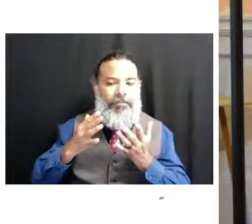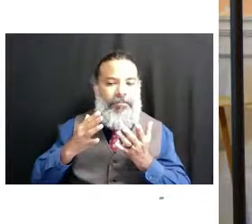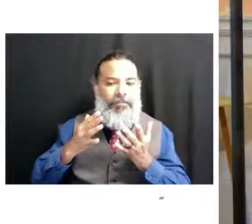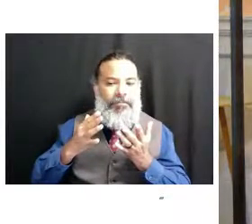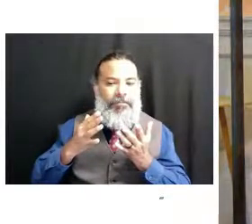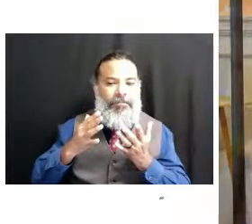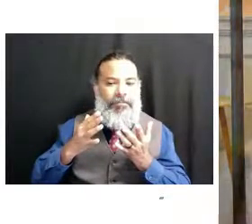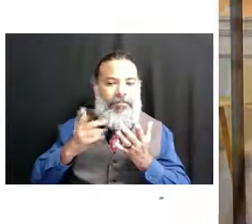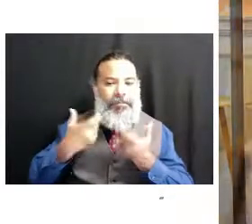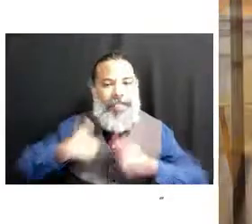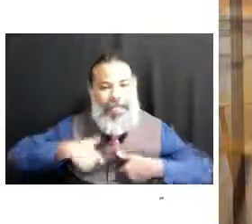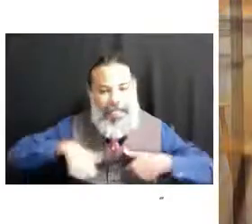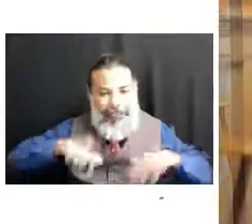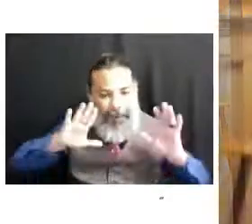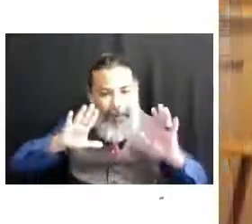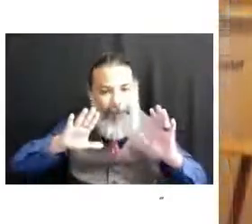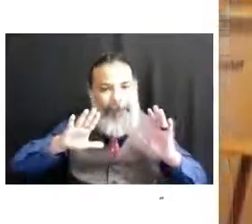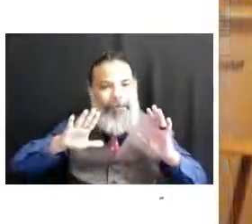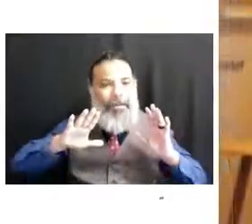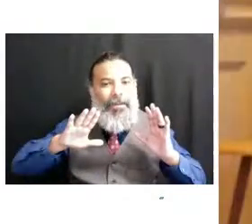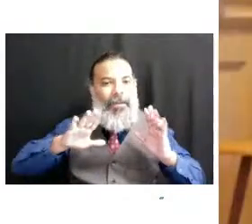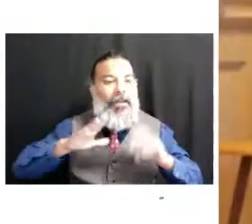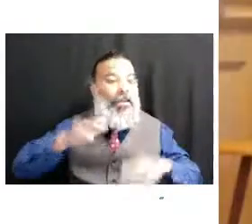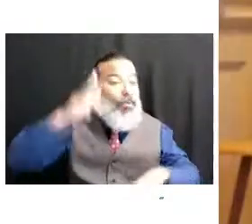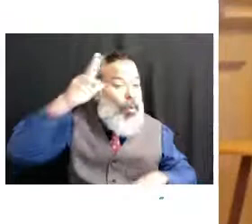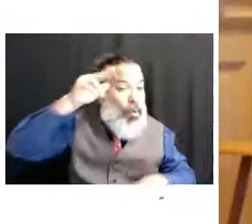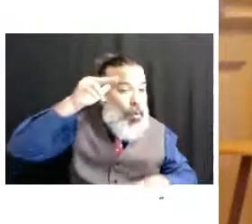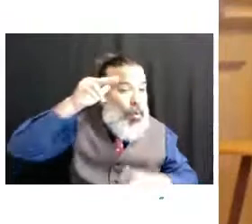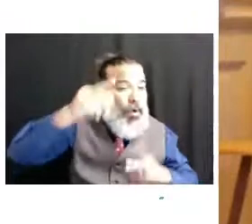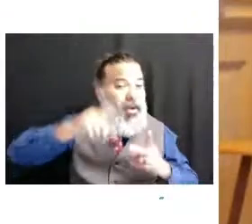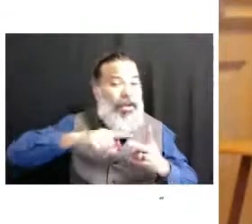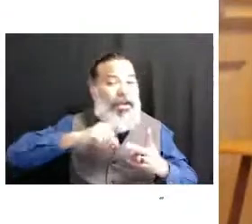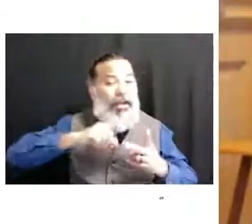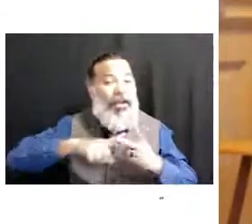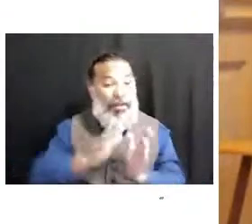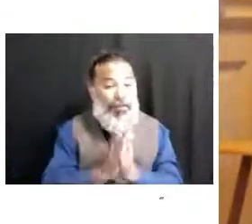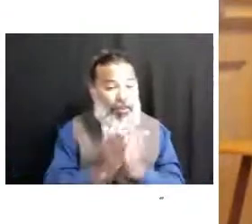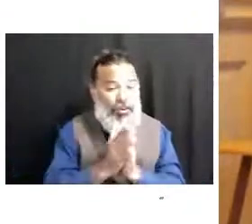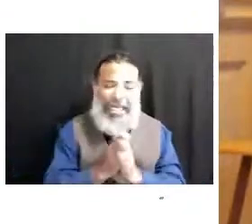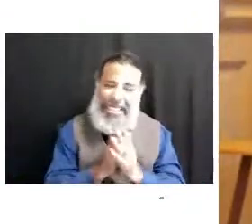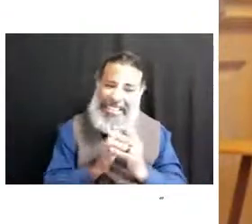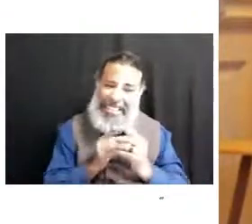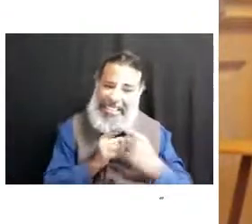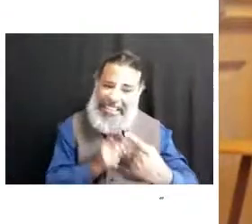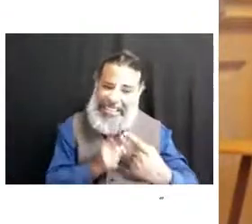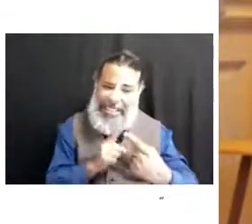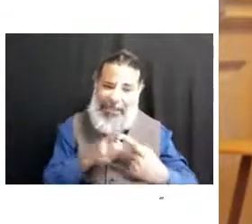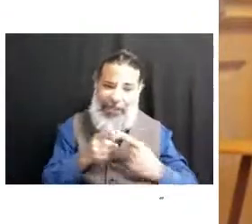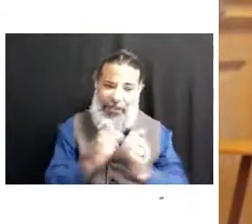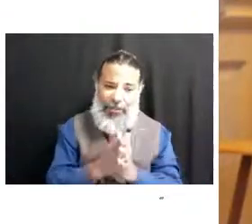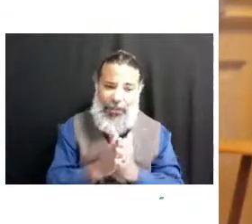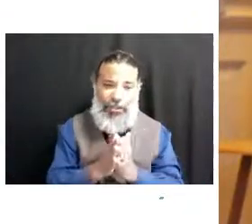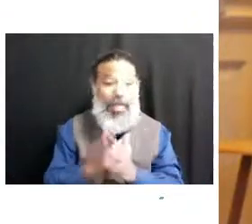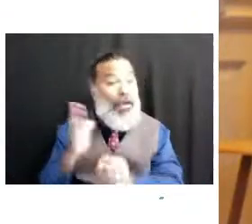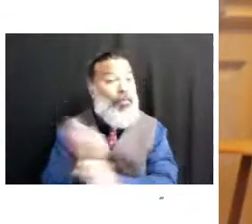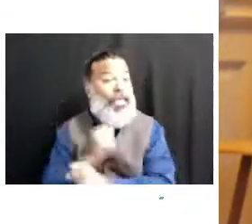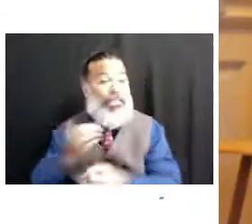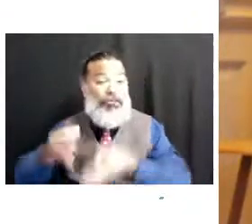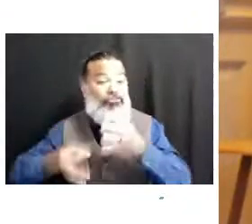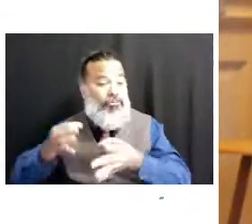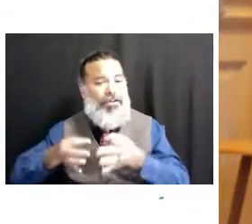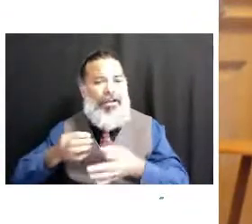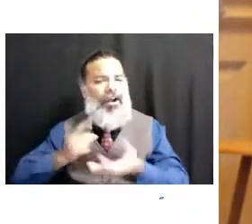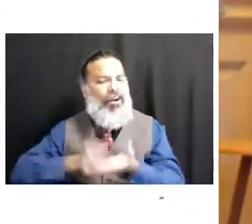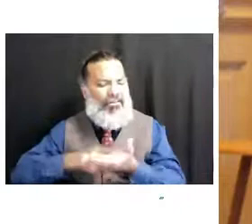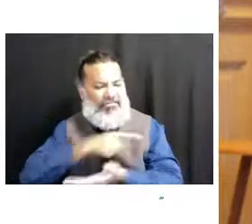having to give up his horse, his books. He fights about the books and wins this in court. He